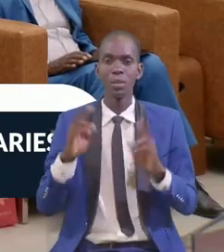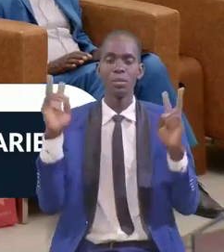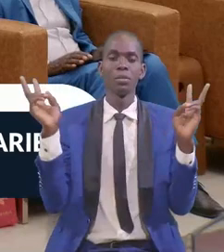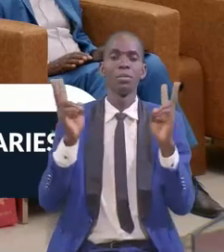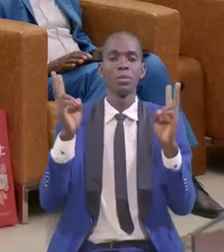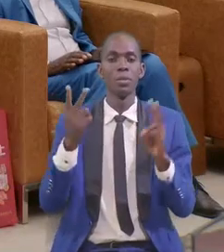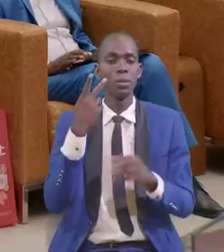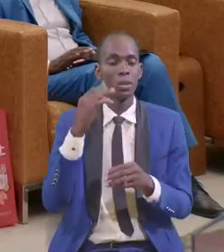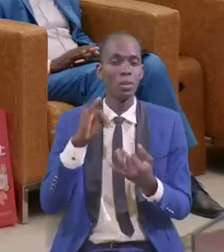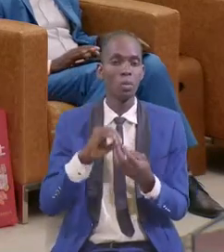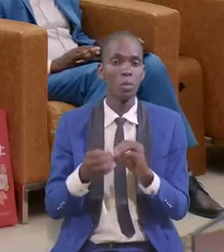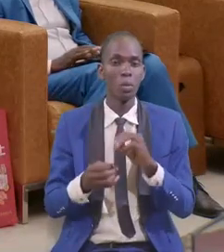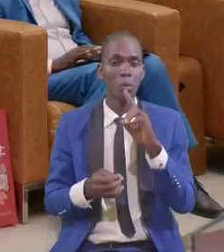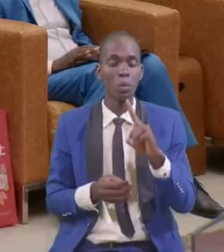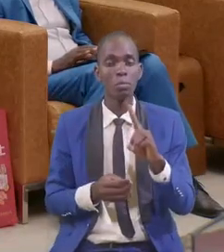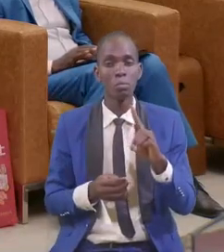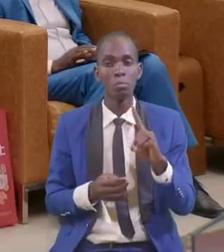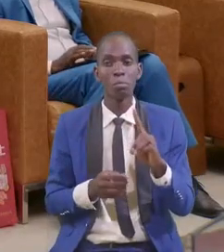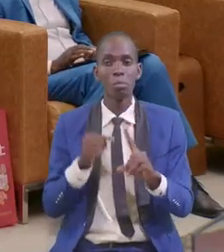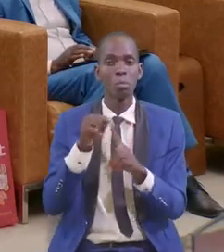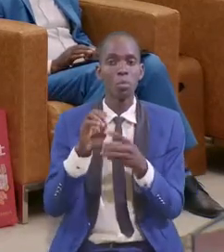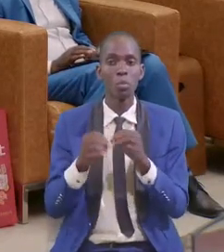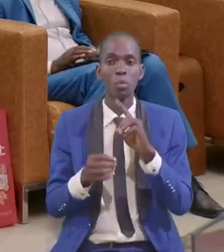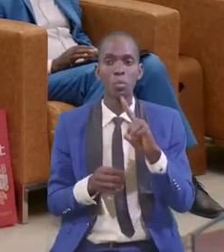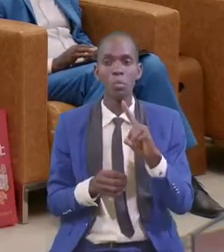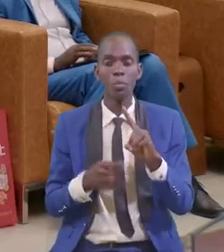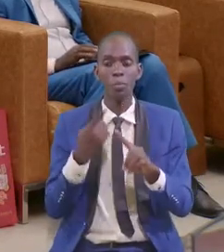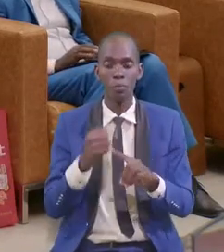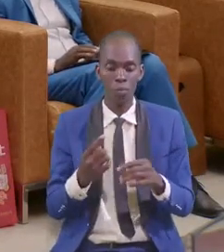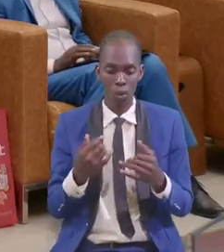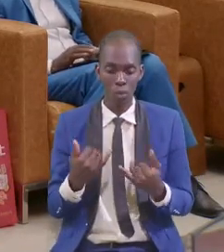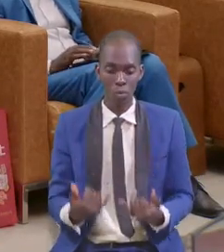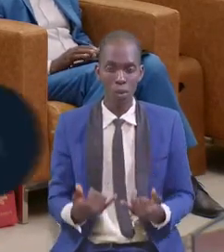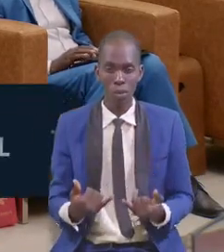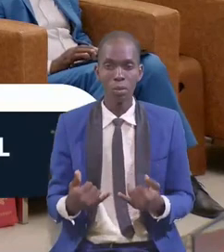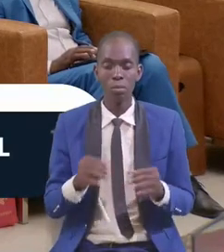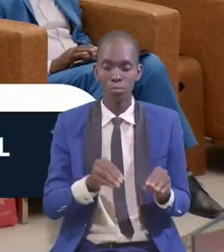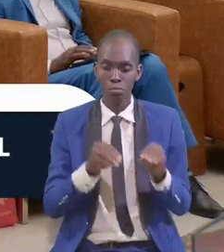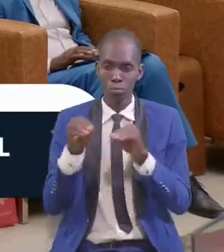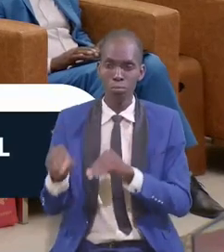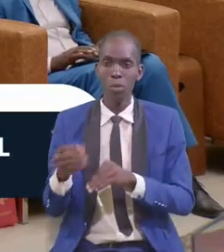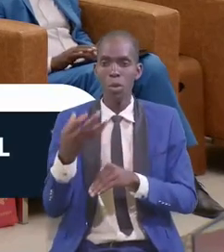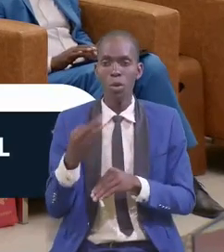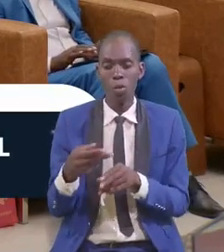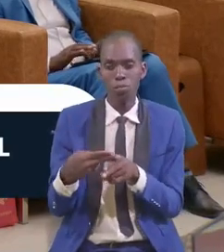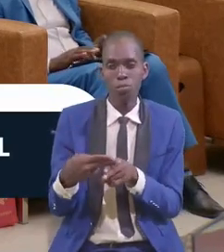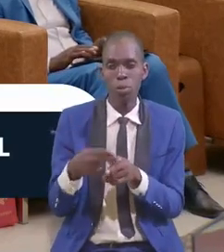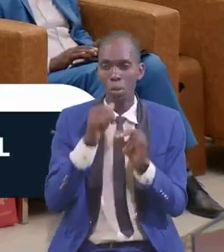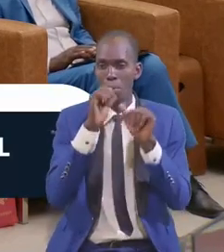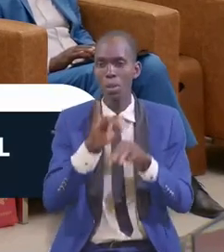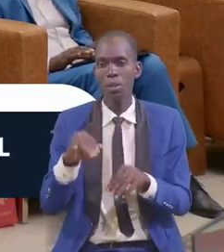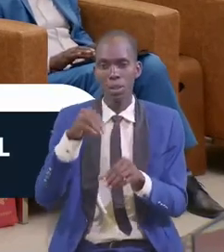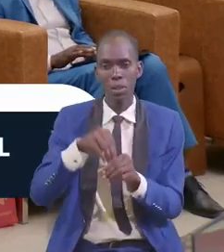number one. Number one, we're looking at the present placement of temporal blessings